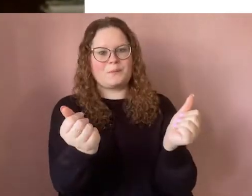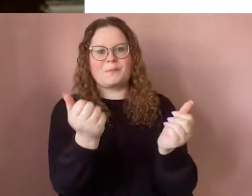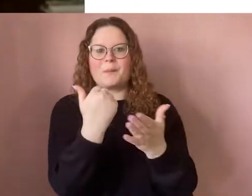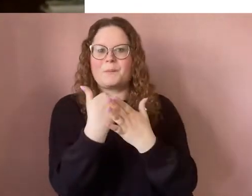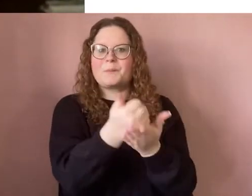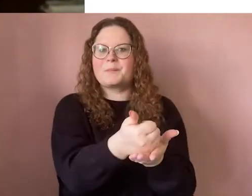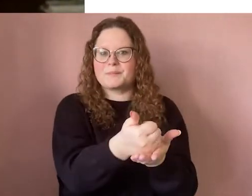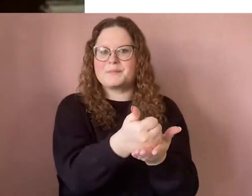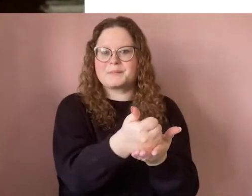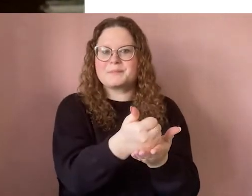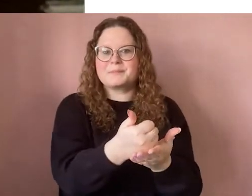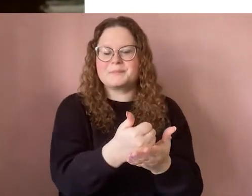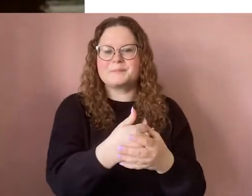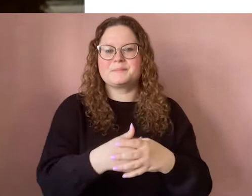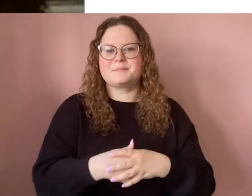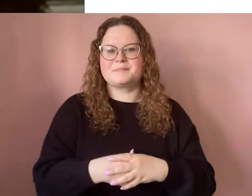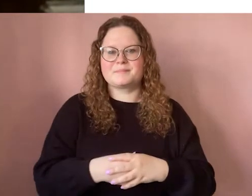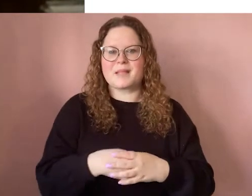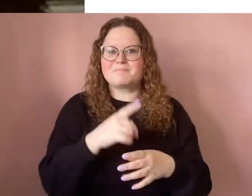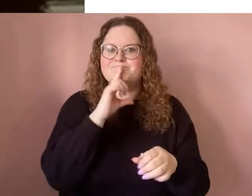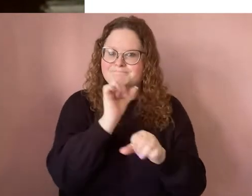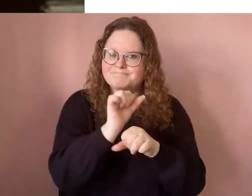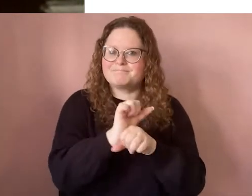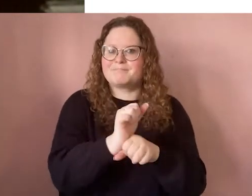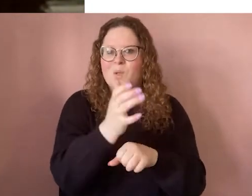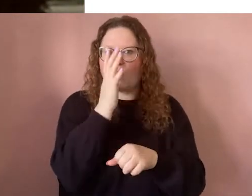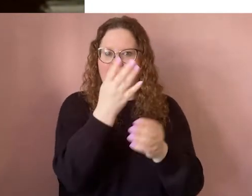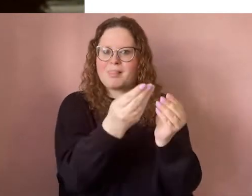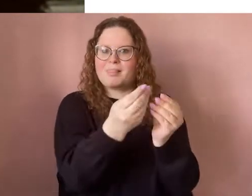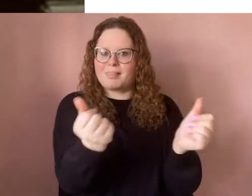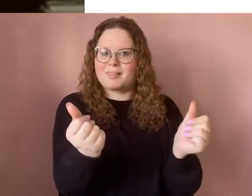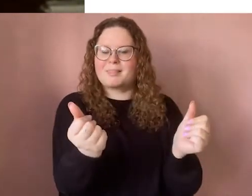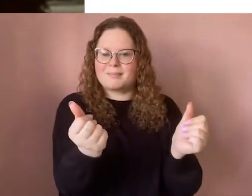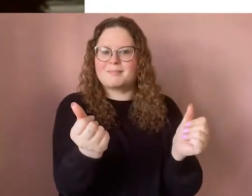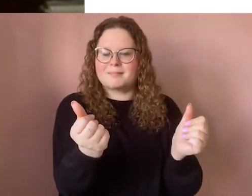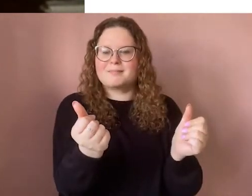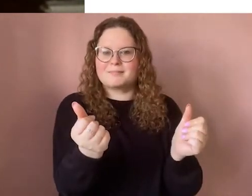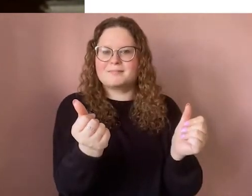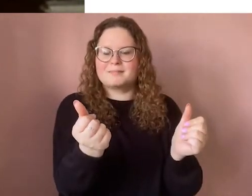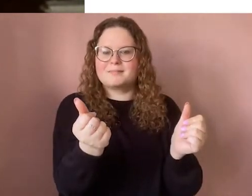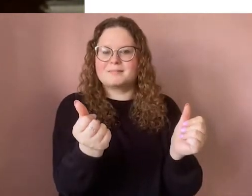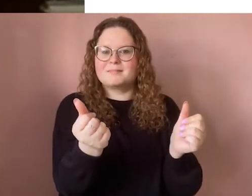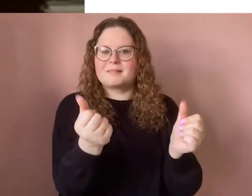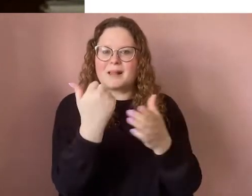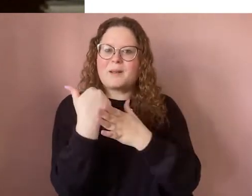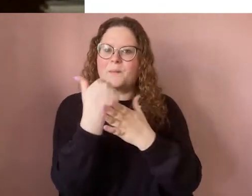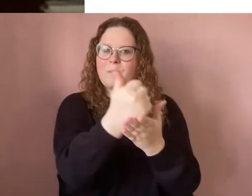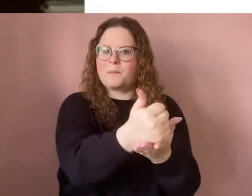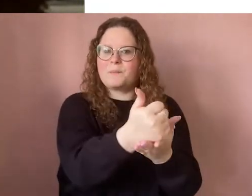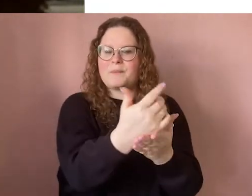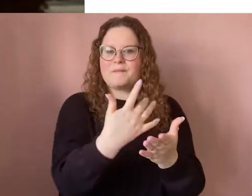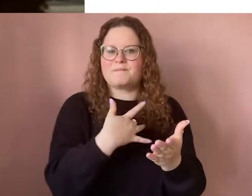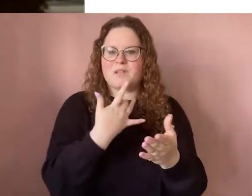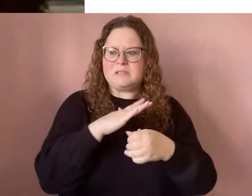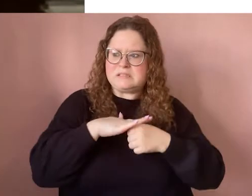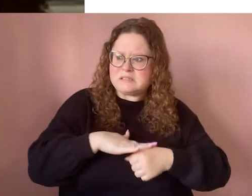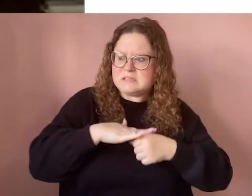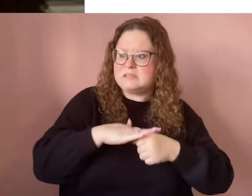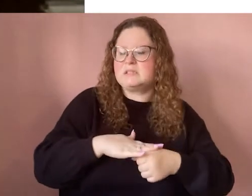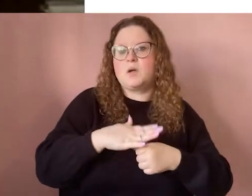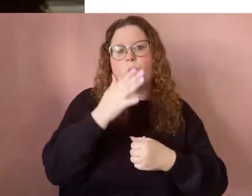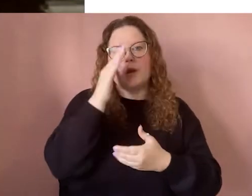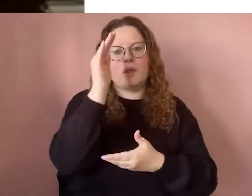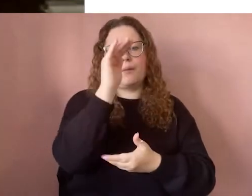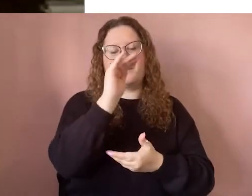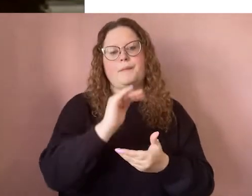work sometimes, but real solutions to reduce the burden dramatically in the next years